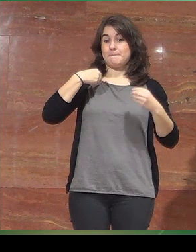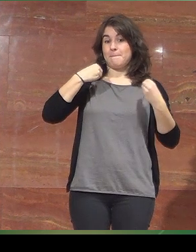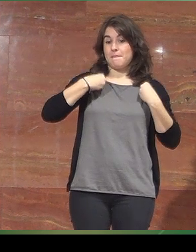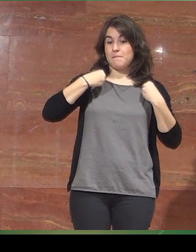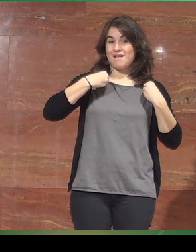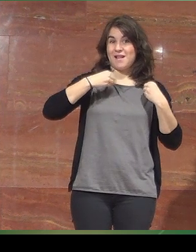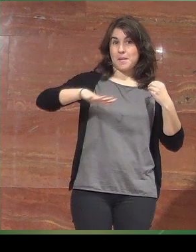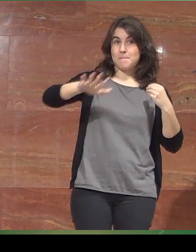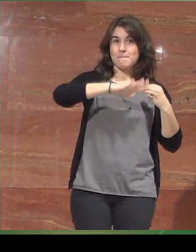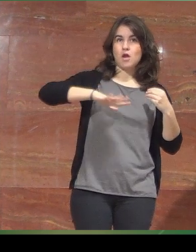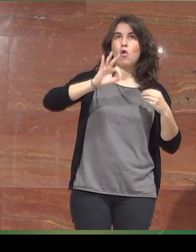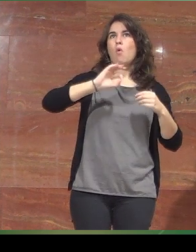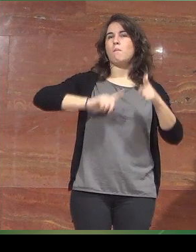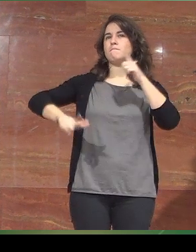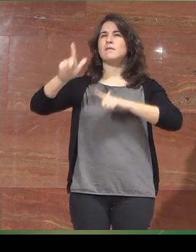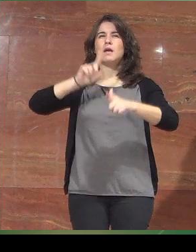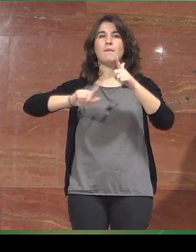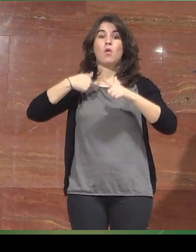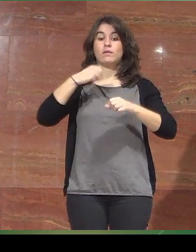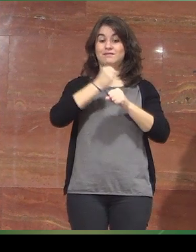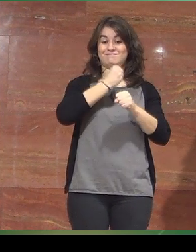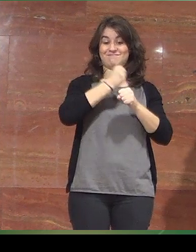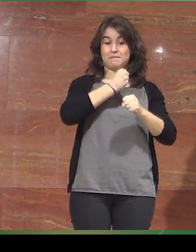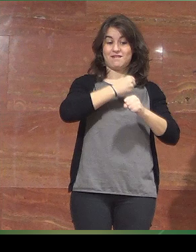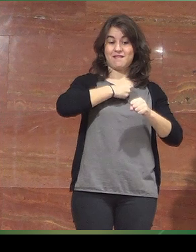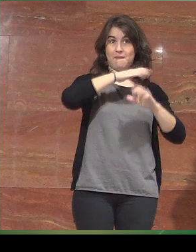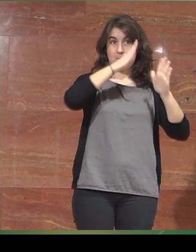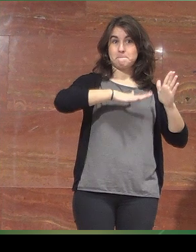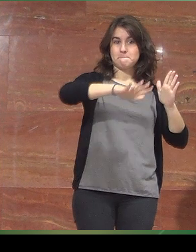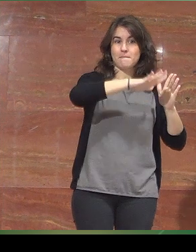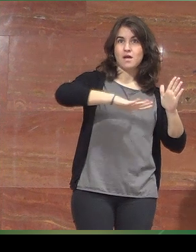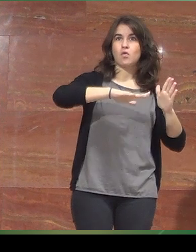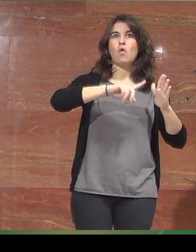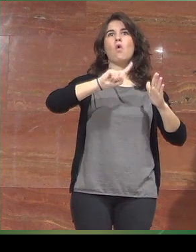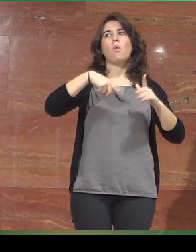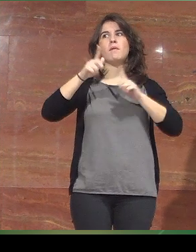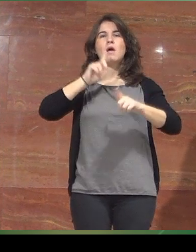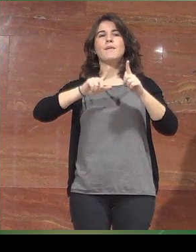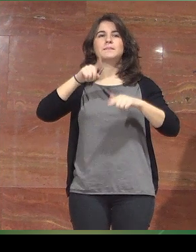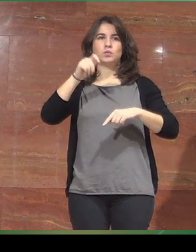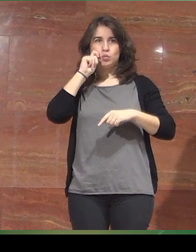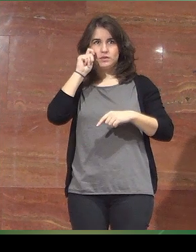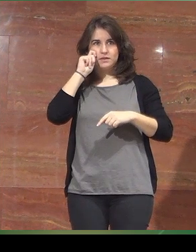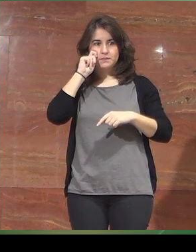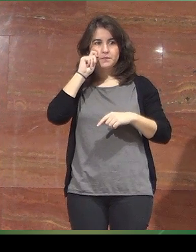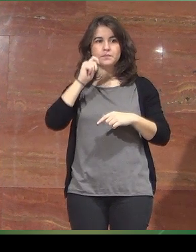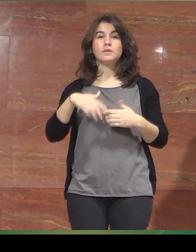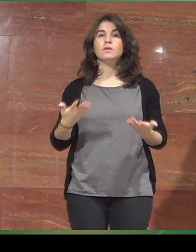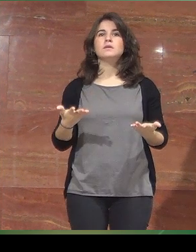our approach was to consult as widely as we could with as many of the right people.